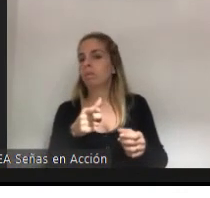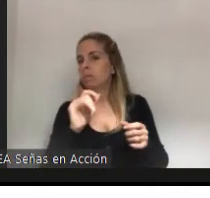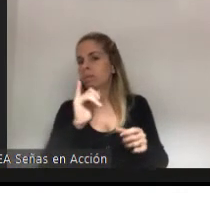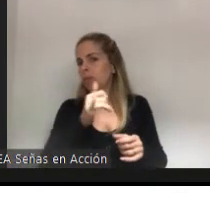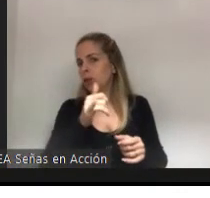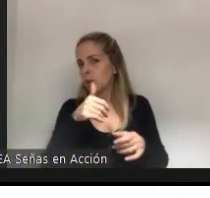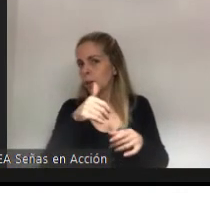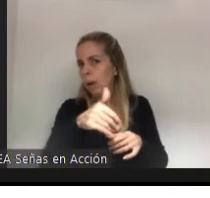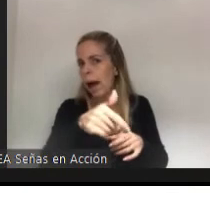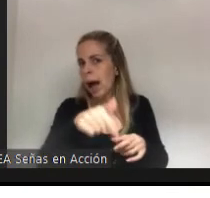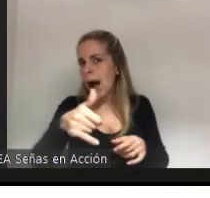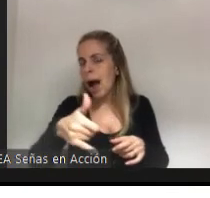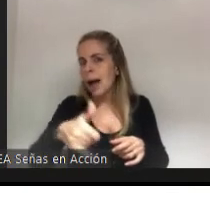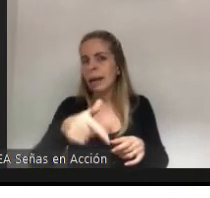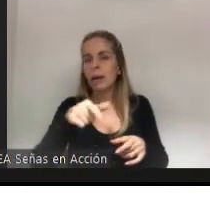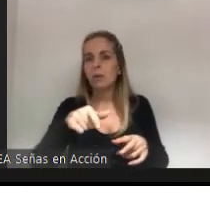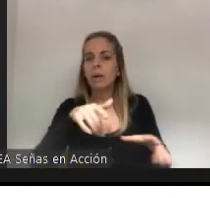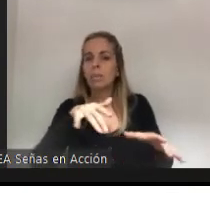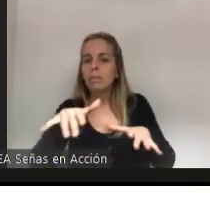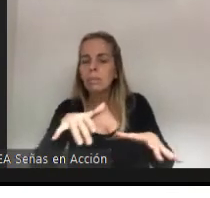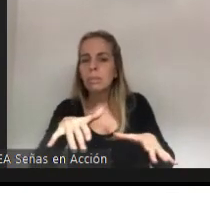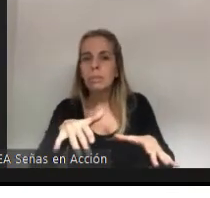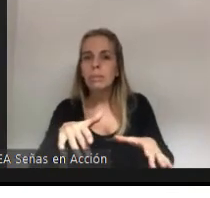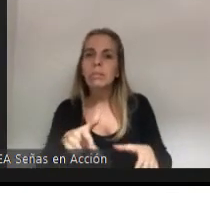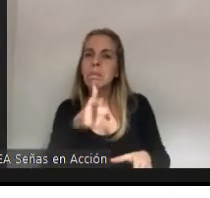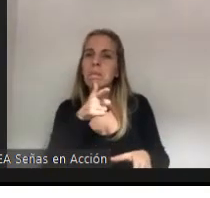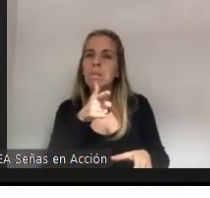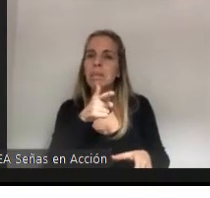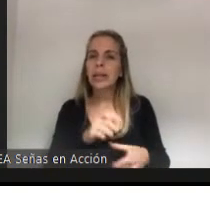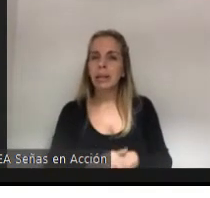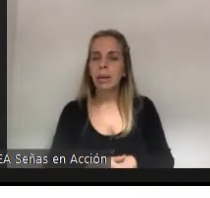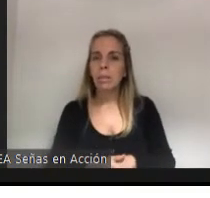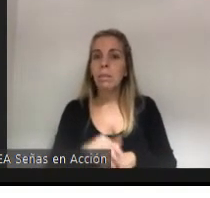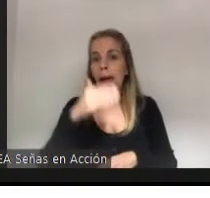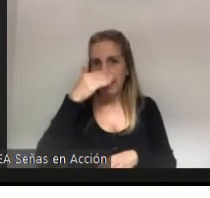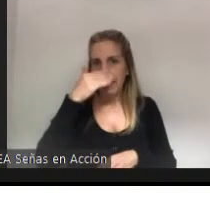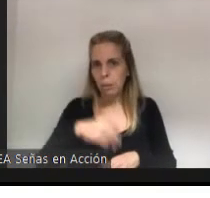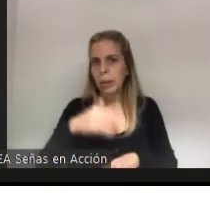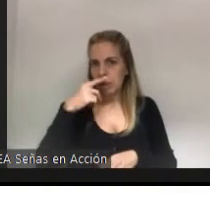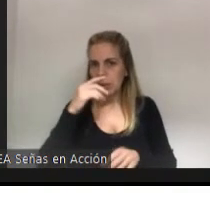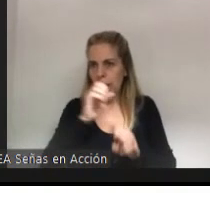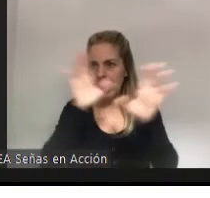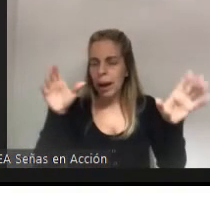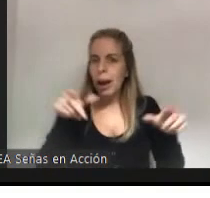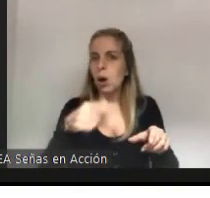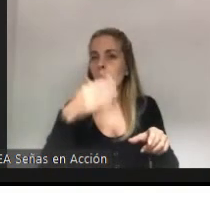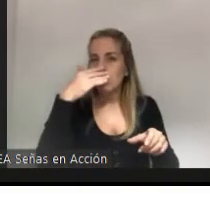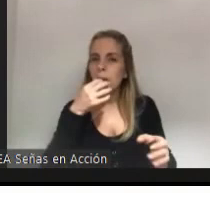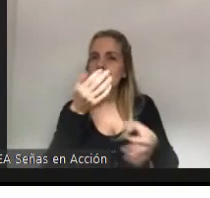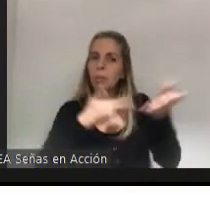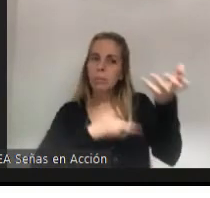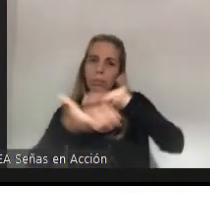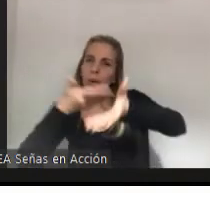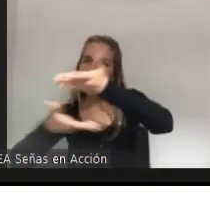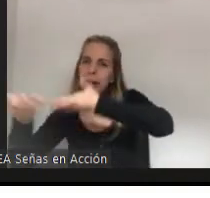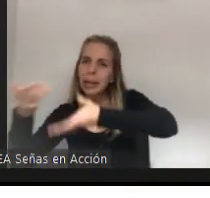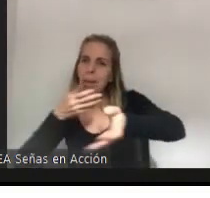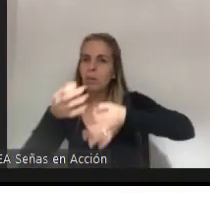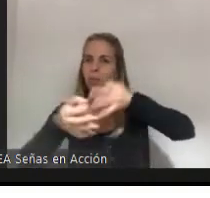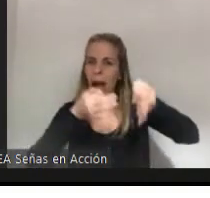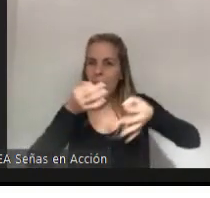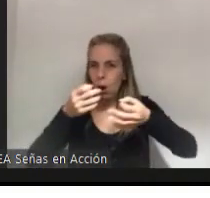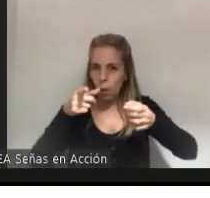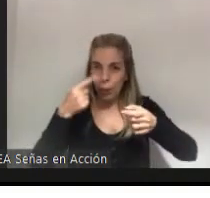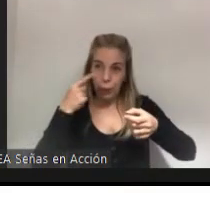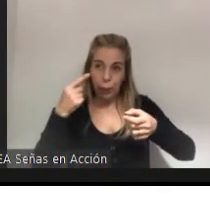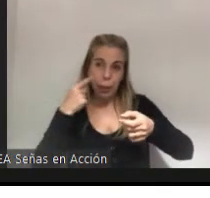without a doubt, there is a discussion going on here, and we will, of course, expand on it over the course of